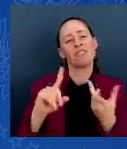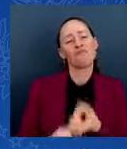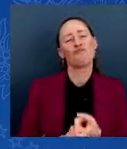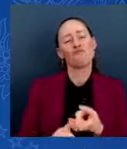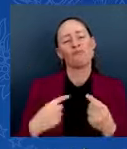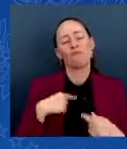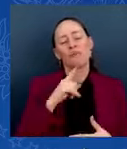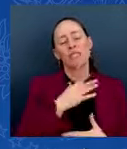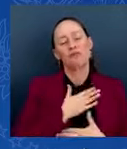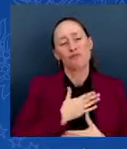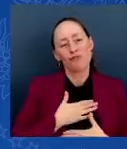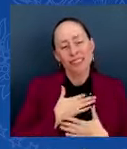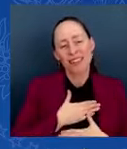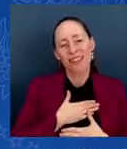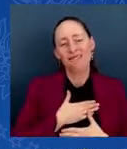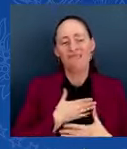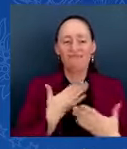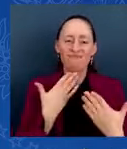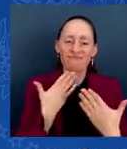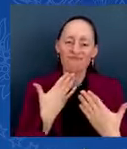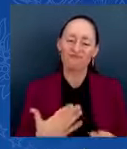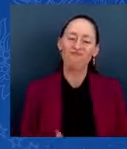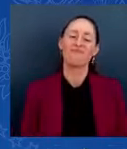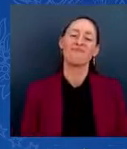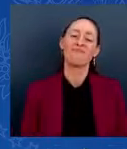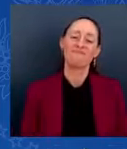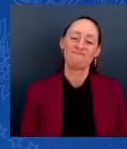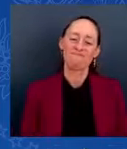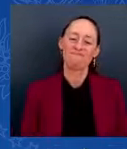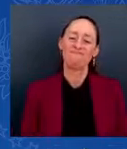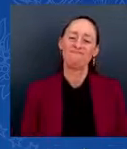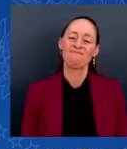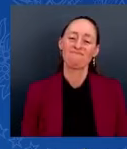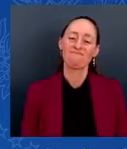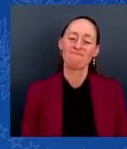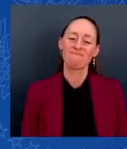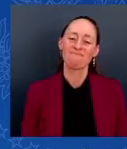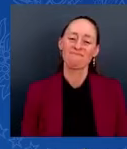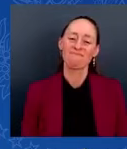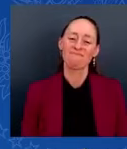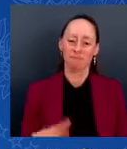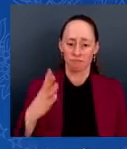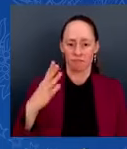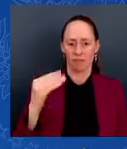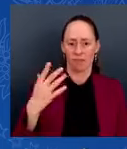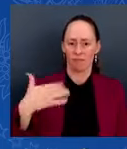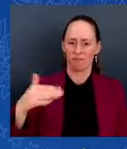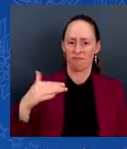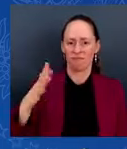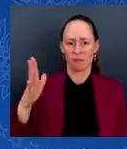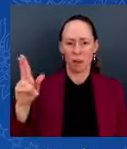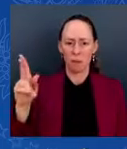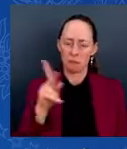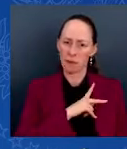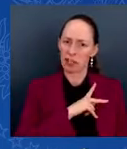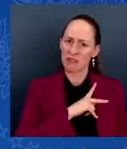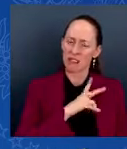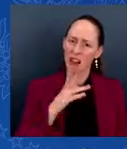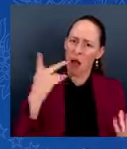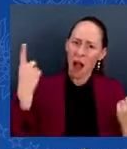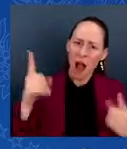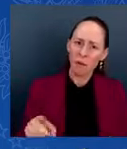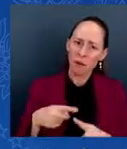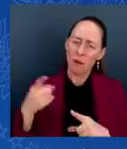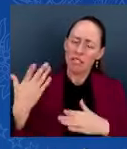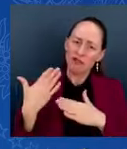a personal story as you have. And I know it takes a lot out of you to share that story, but to do it